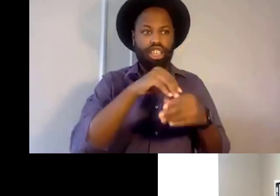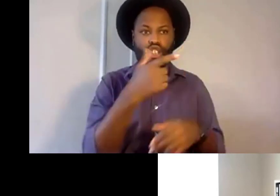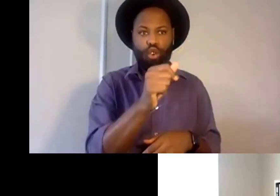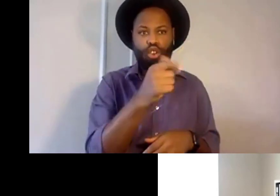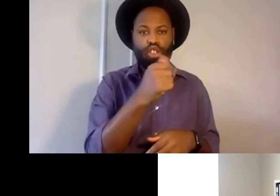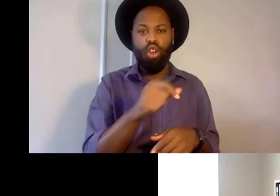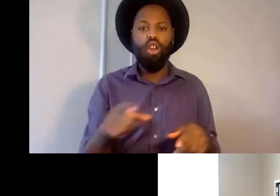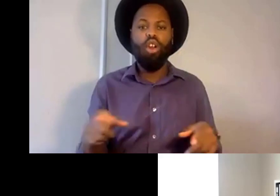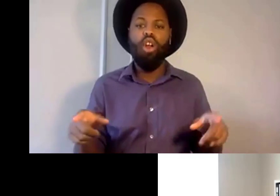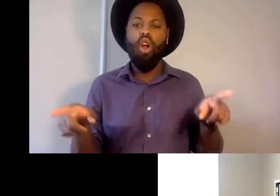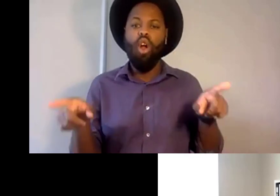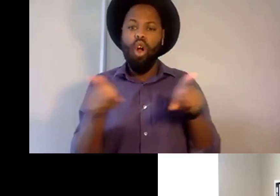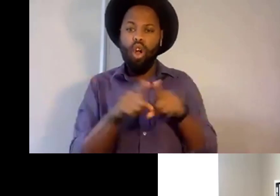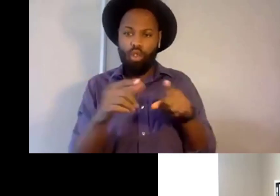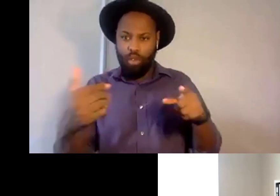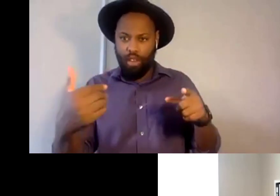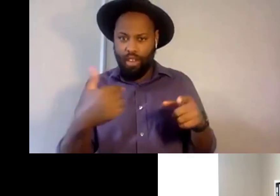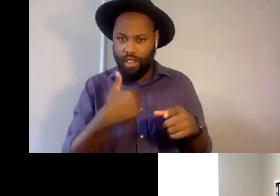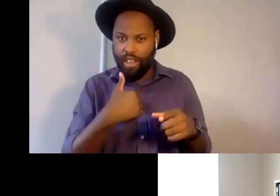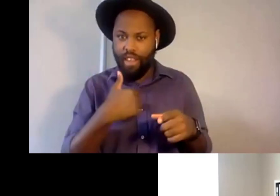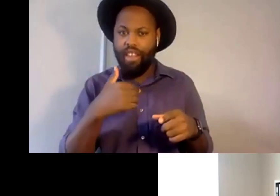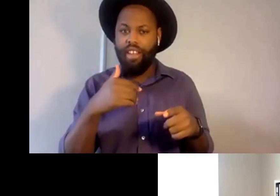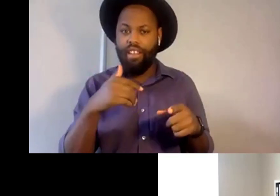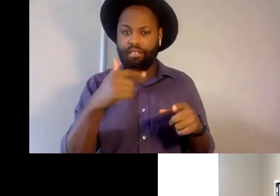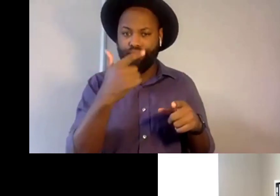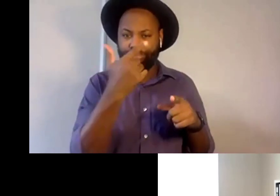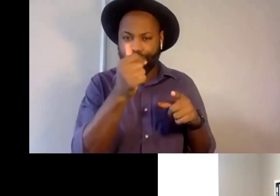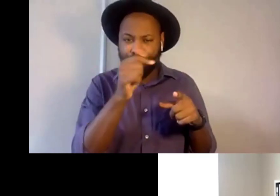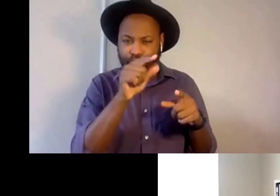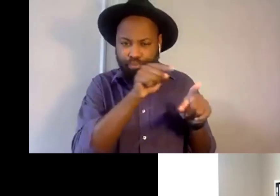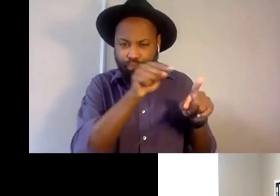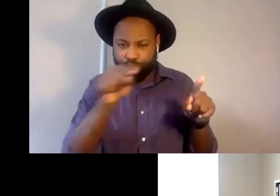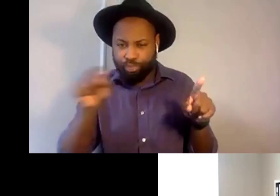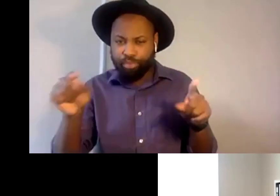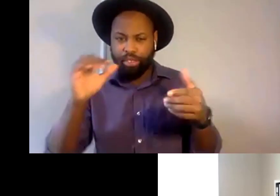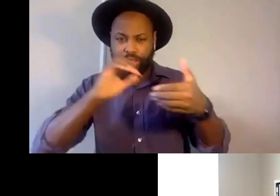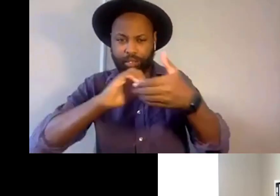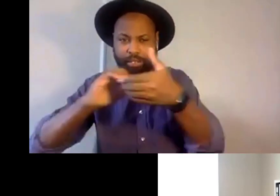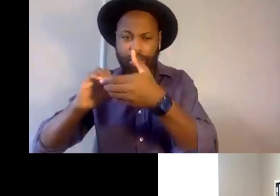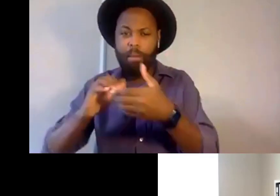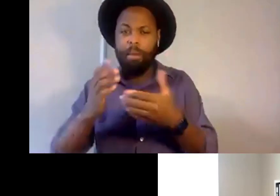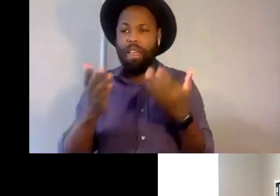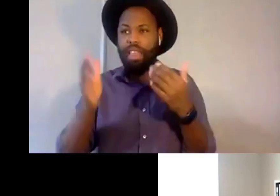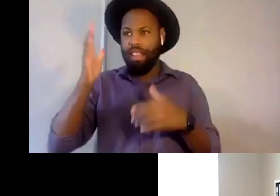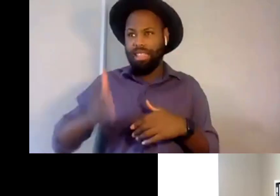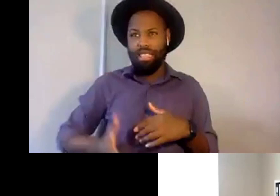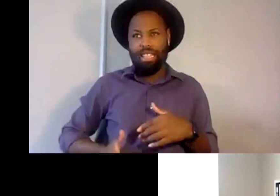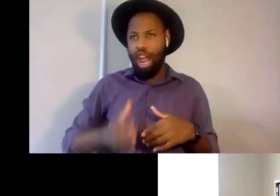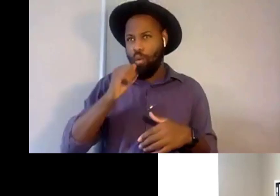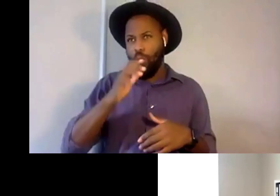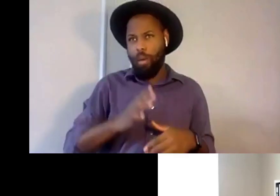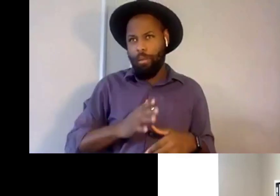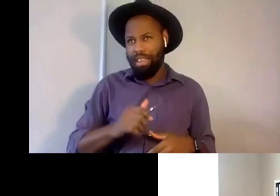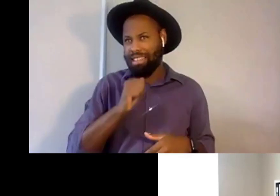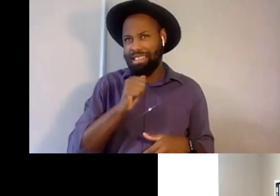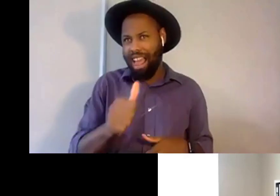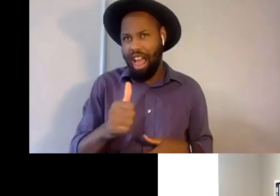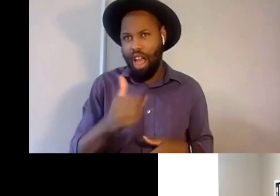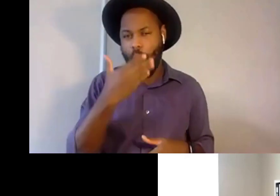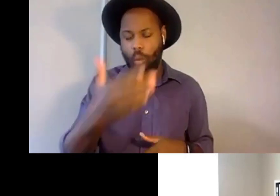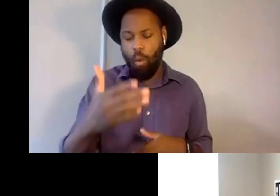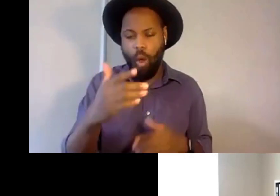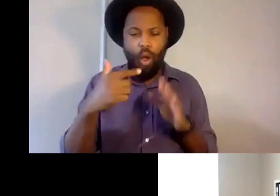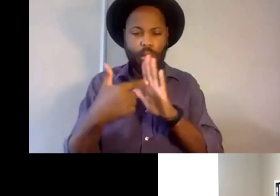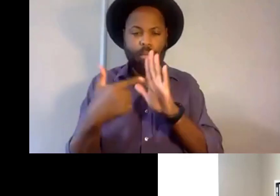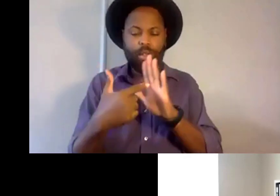that side of our campus, maybe women are not as well represented. But the biggest problem is in leadership